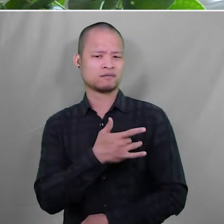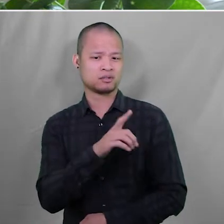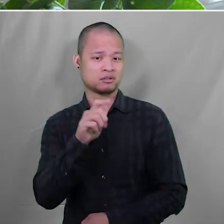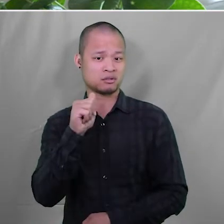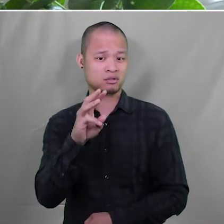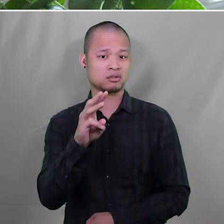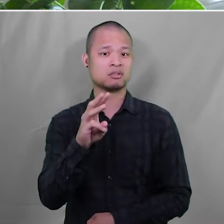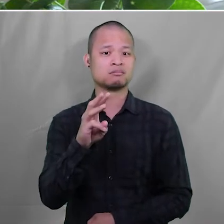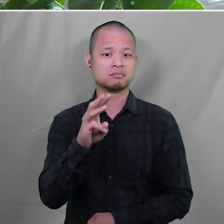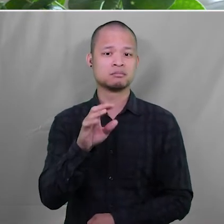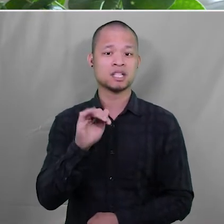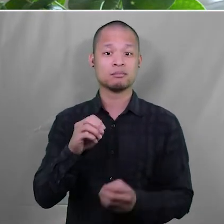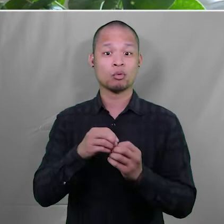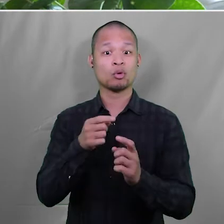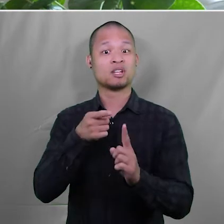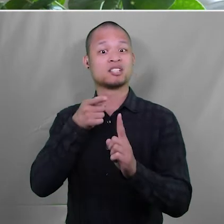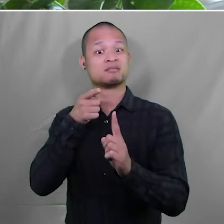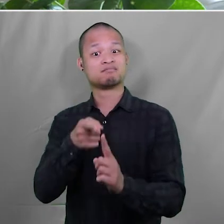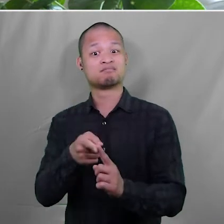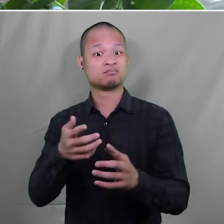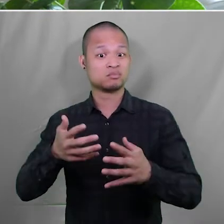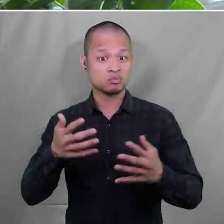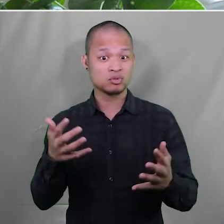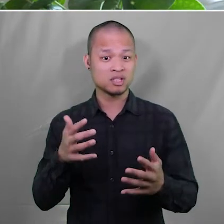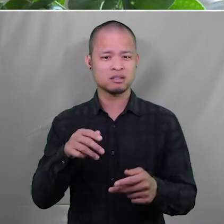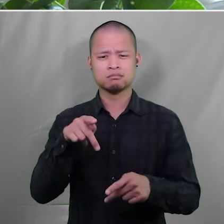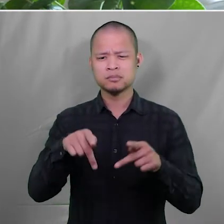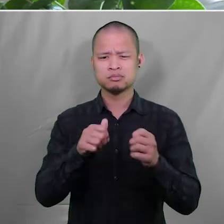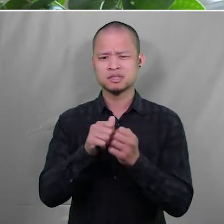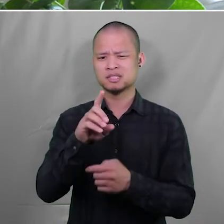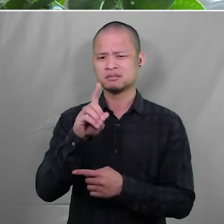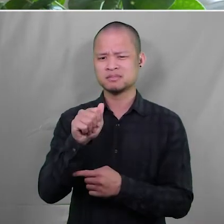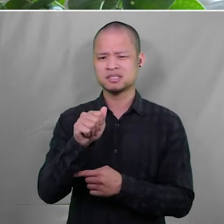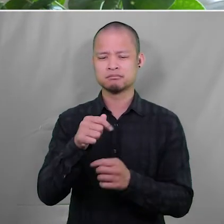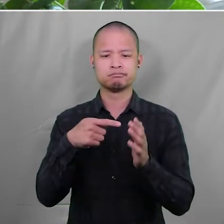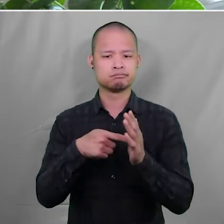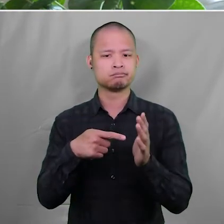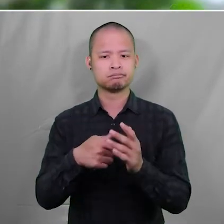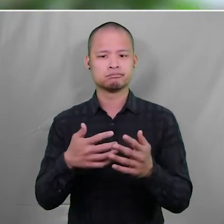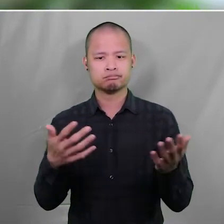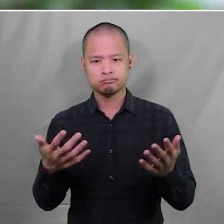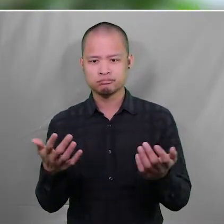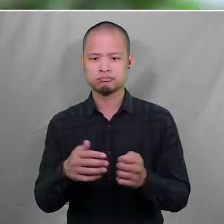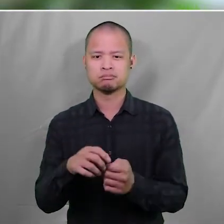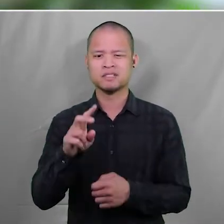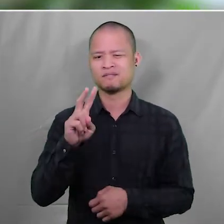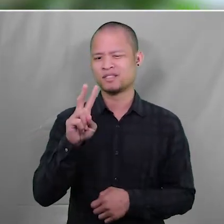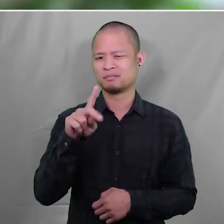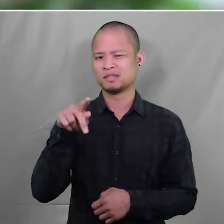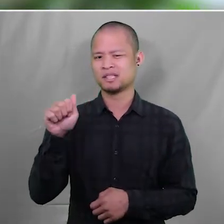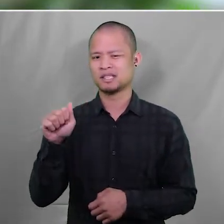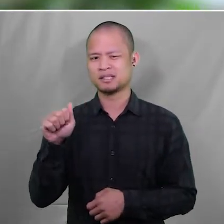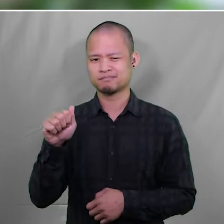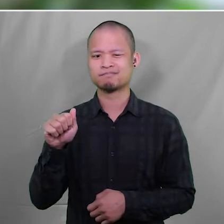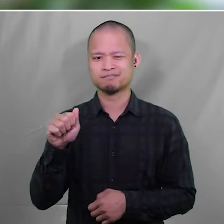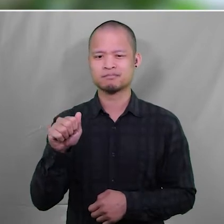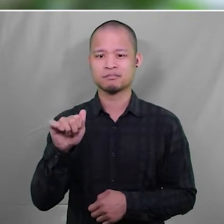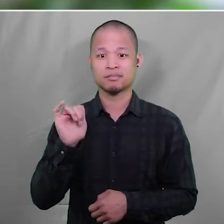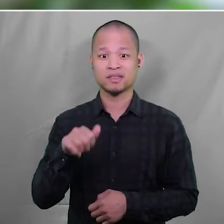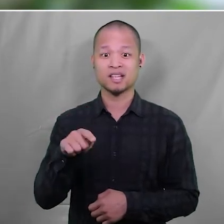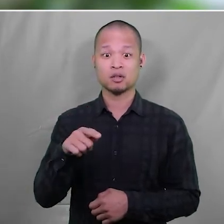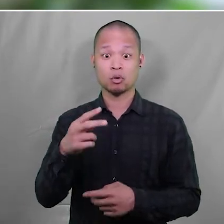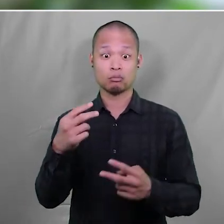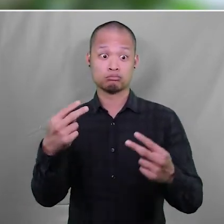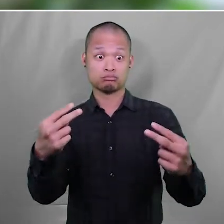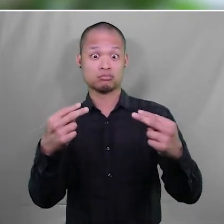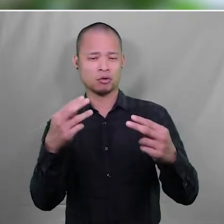laws that more specifically address folks with disabilities, such as the Vulnerable Persons Act, which I hope everyone watching